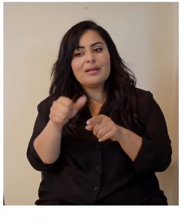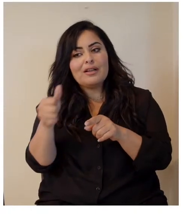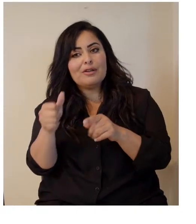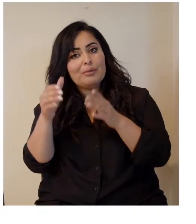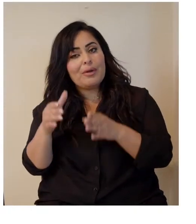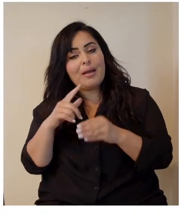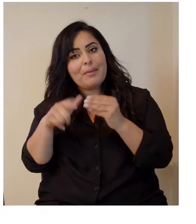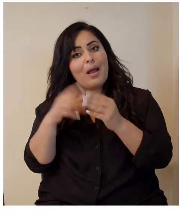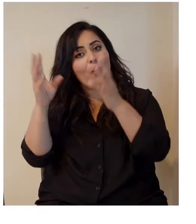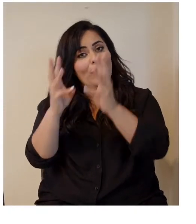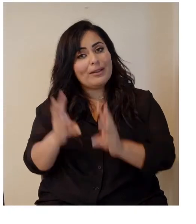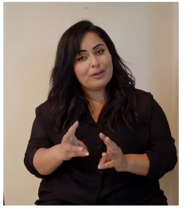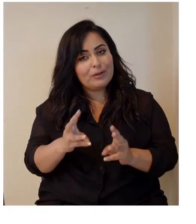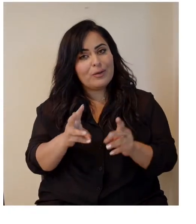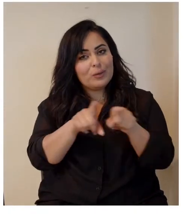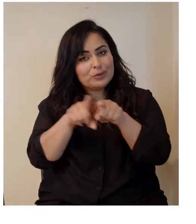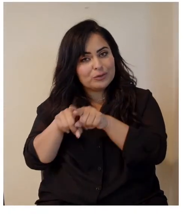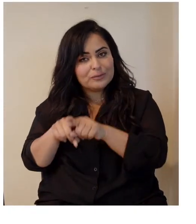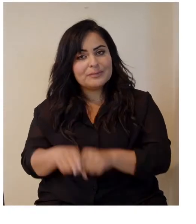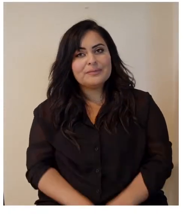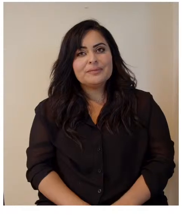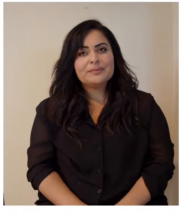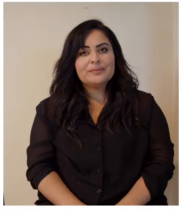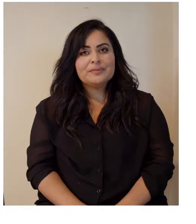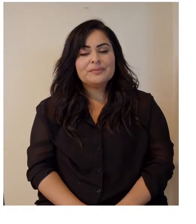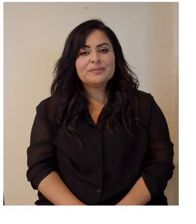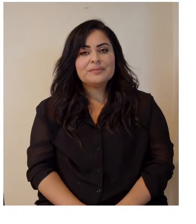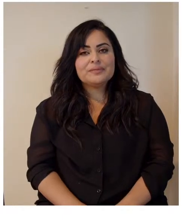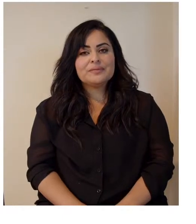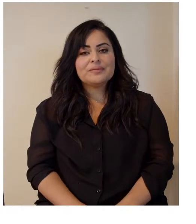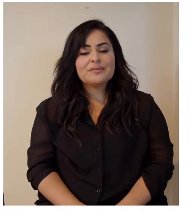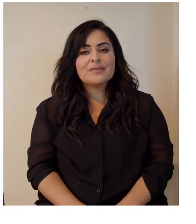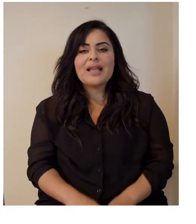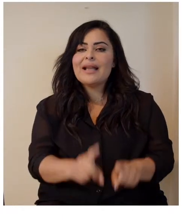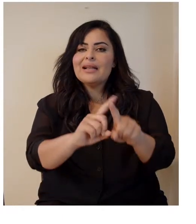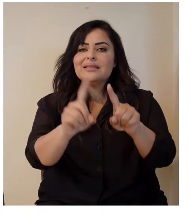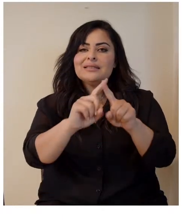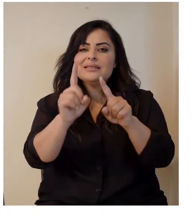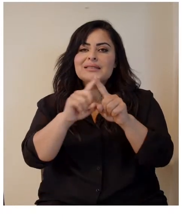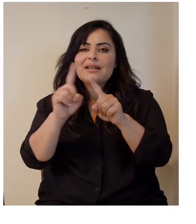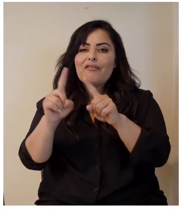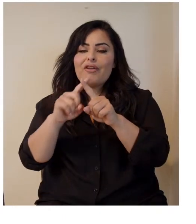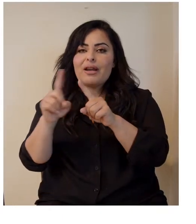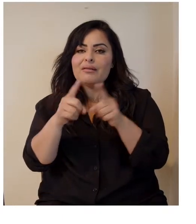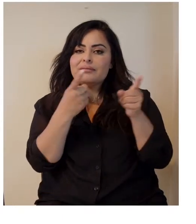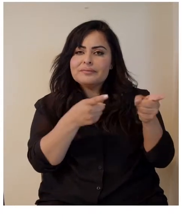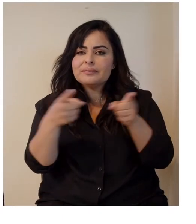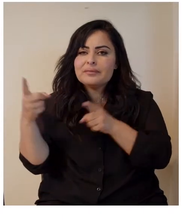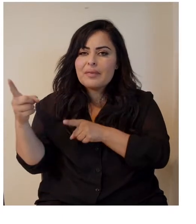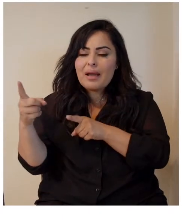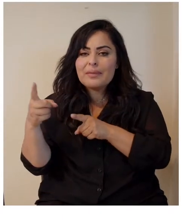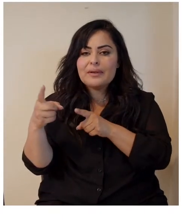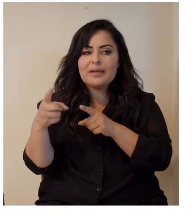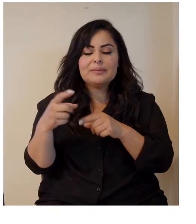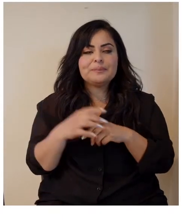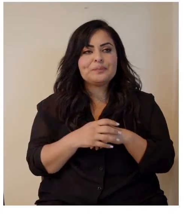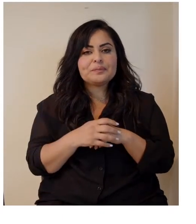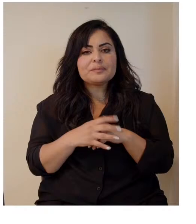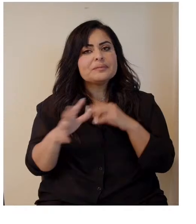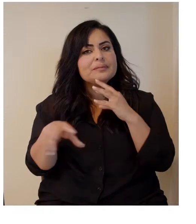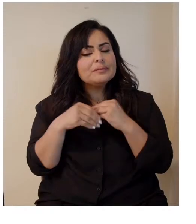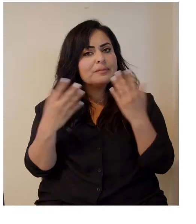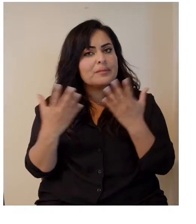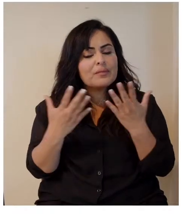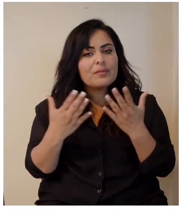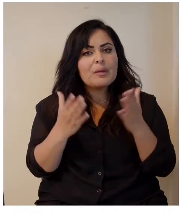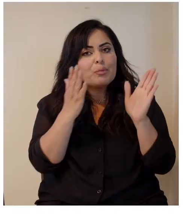the weather that we currently are experiencing. So one of the different things that we're doing currently, in addition to the firefight, include